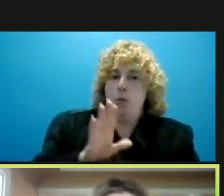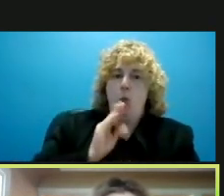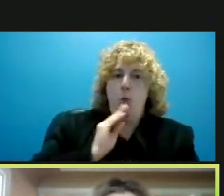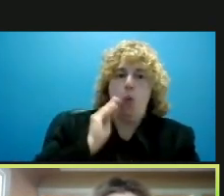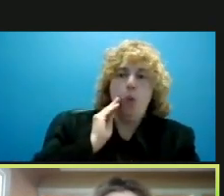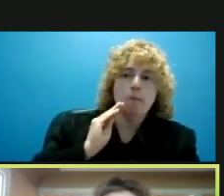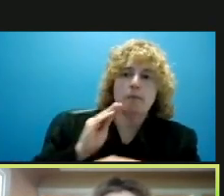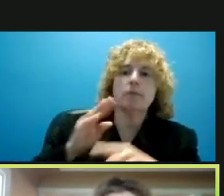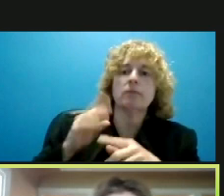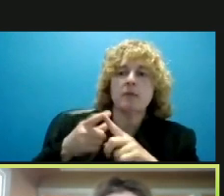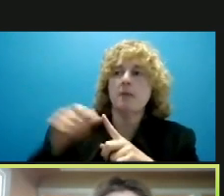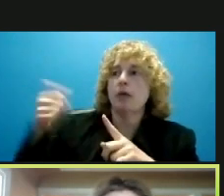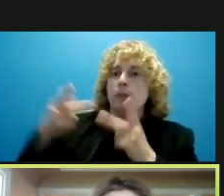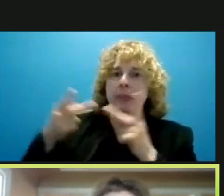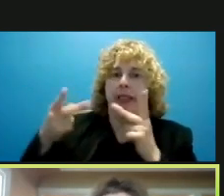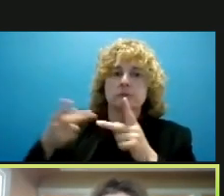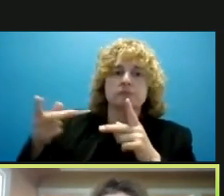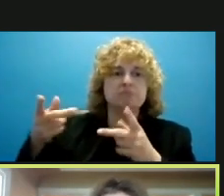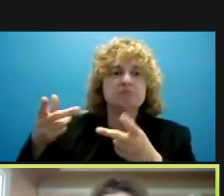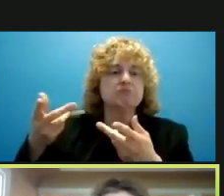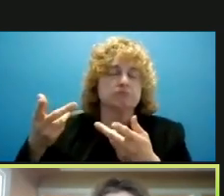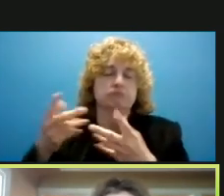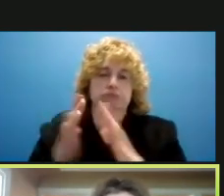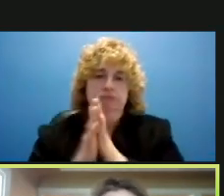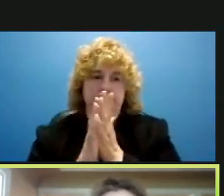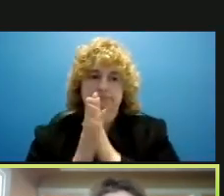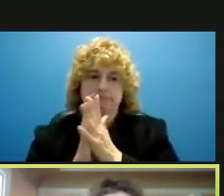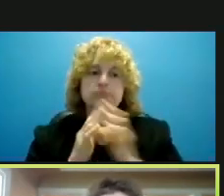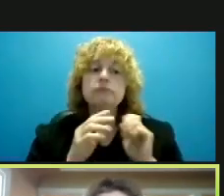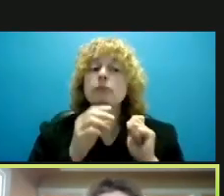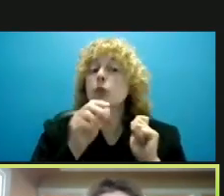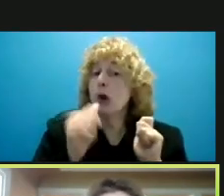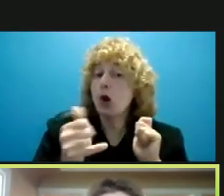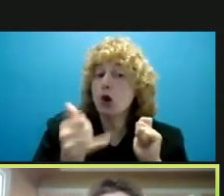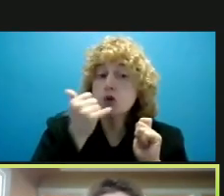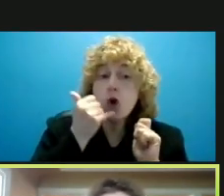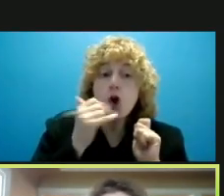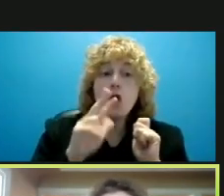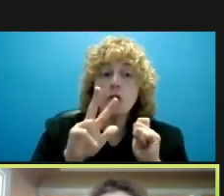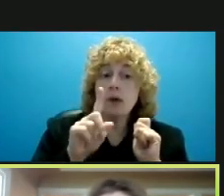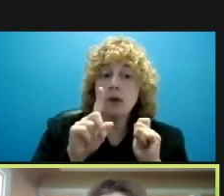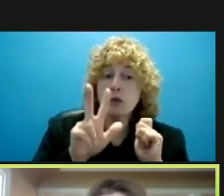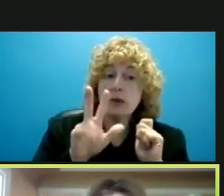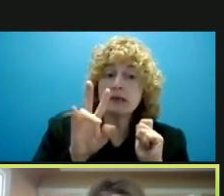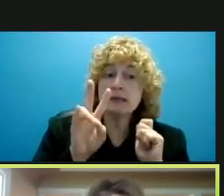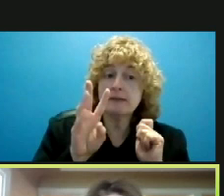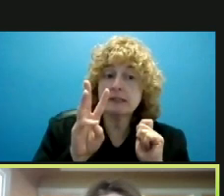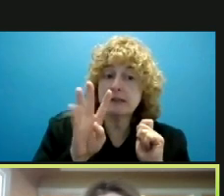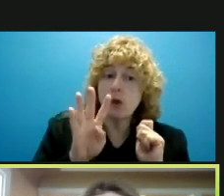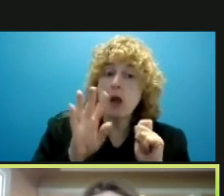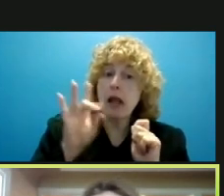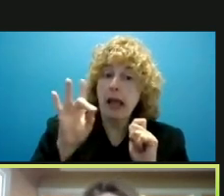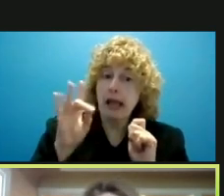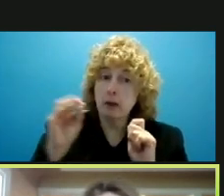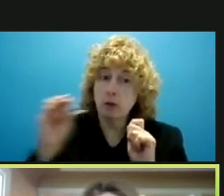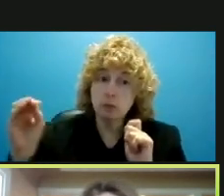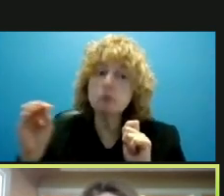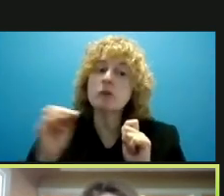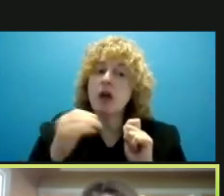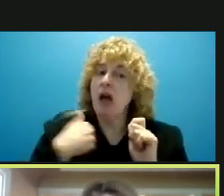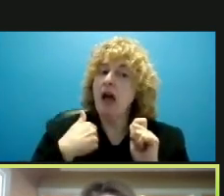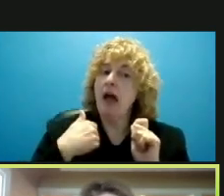And you can always give us a call at 313-876-4000. We have a line now manned by registered nurses where you can call and ask them